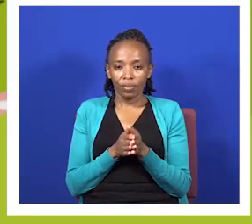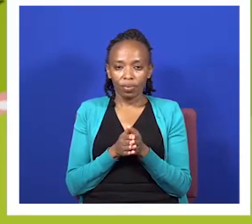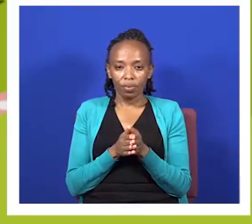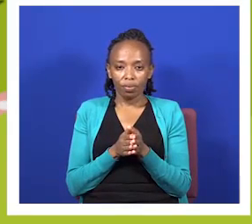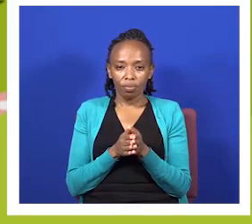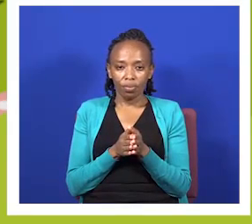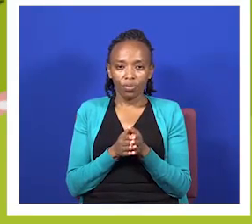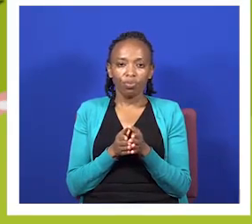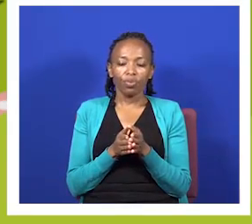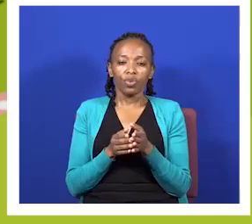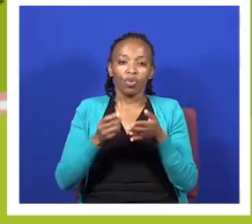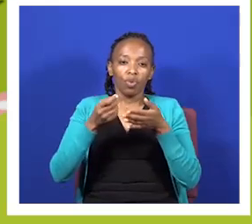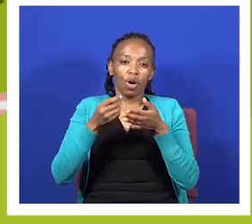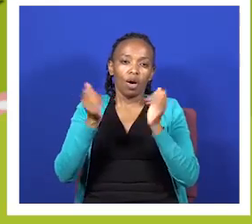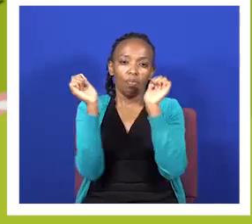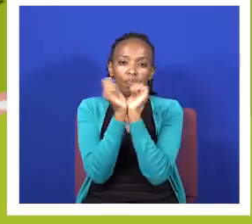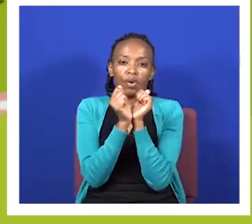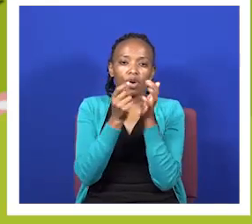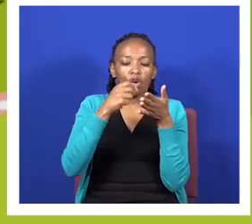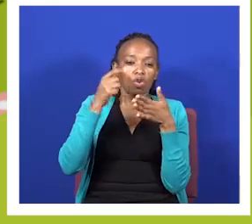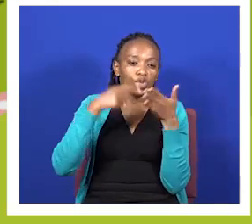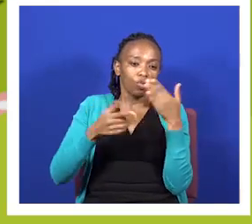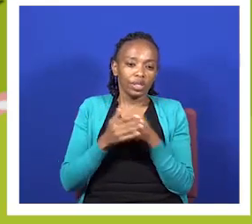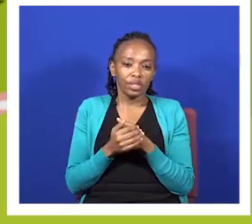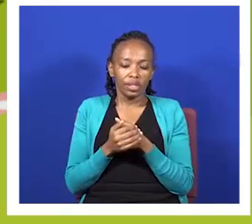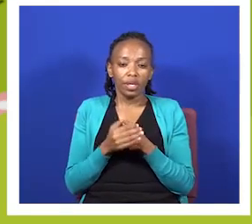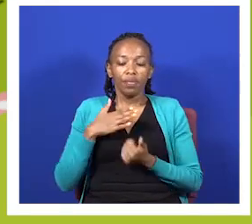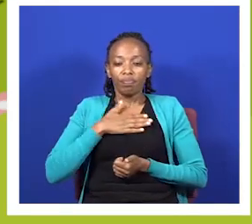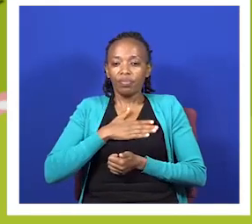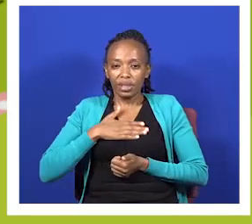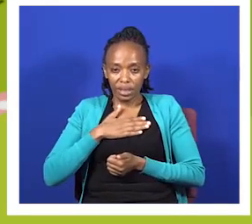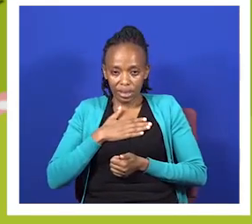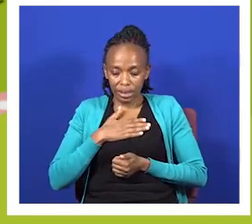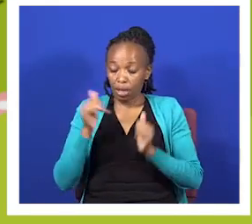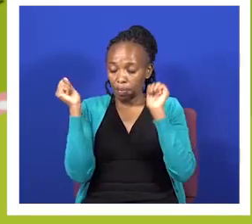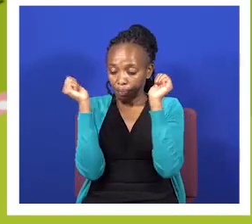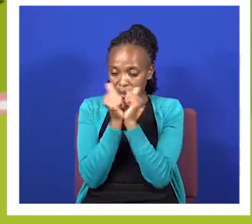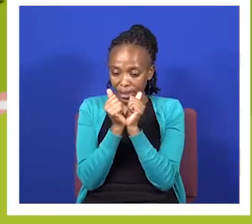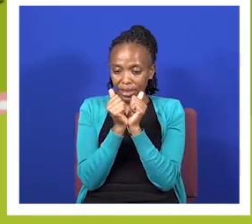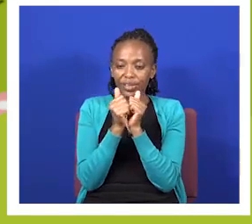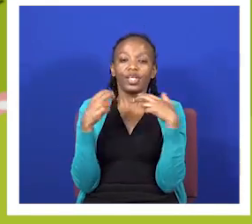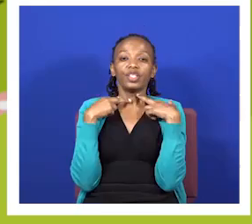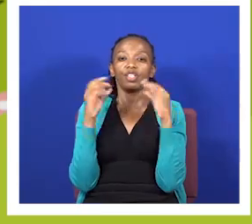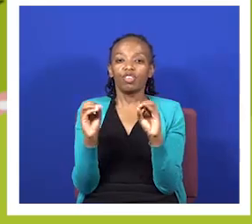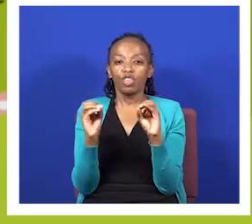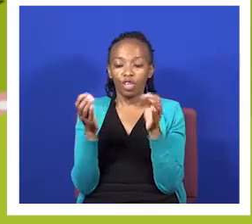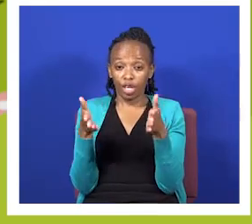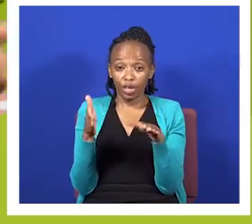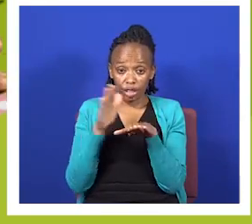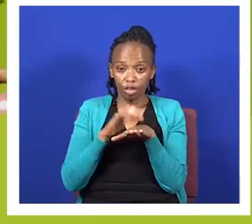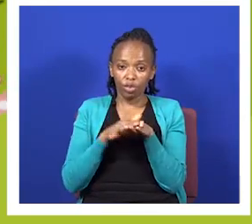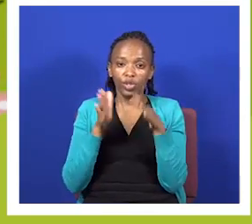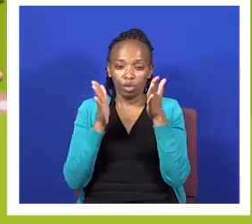now Paul wrote to Philemon was, "Please do not punish Onesimus. He's now